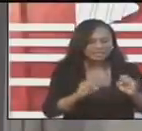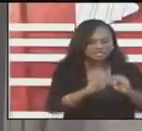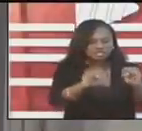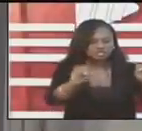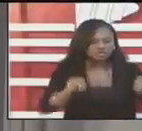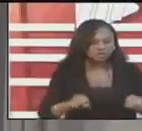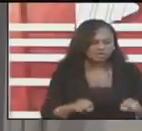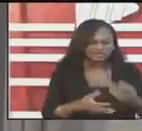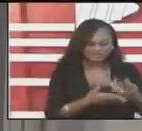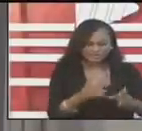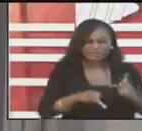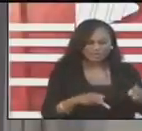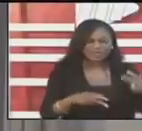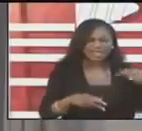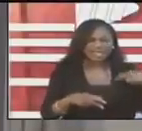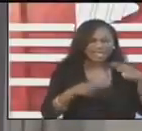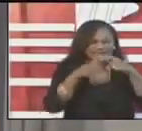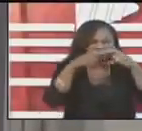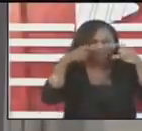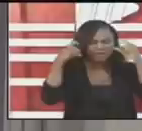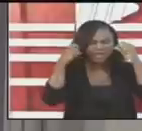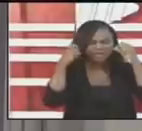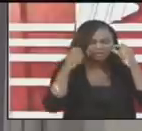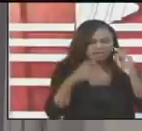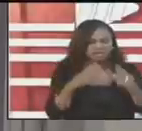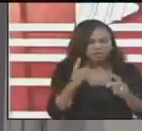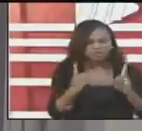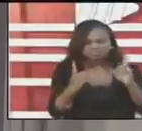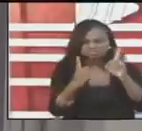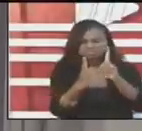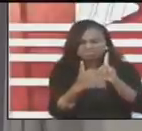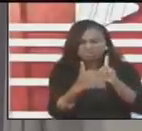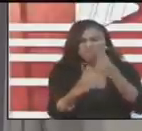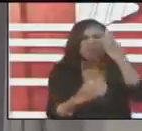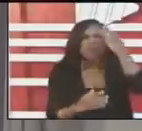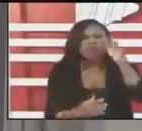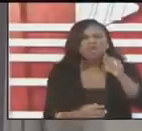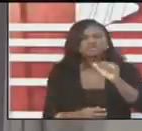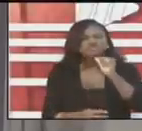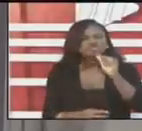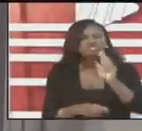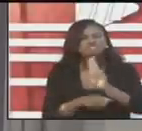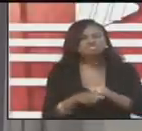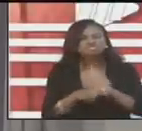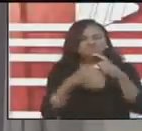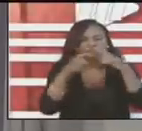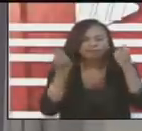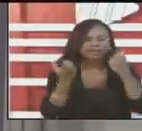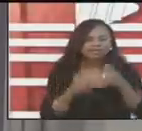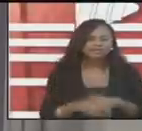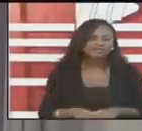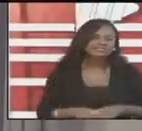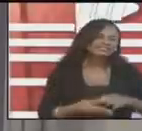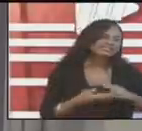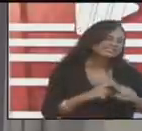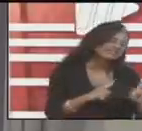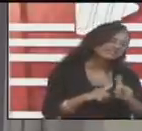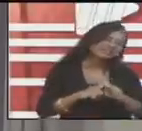have masks. And when you walk up to them and ask them, well, why are you not wearing the mask? You get all sorts of